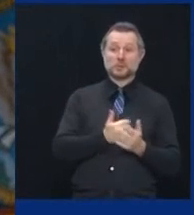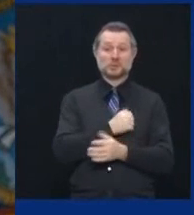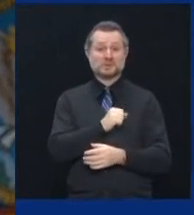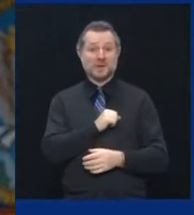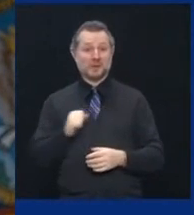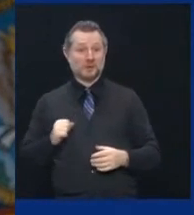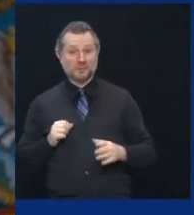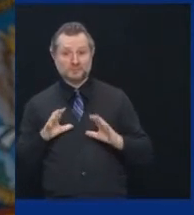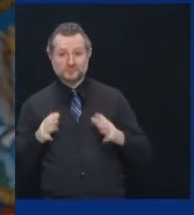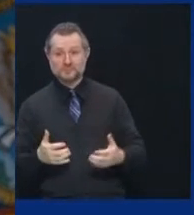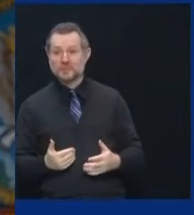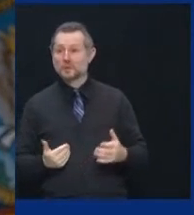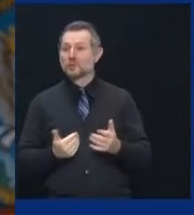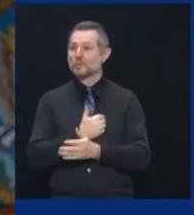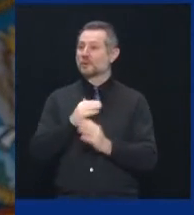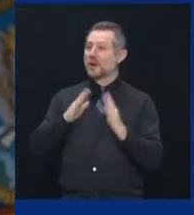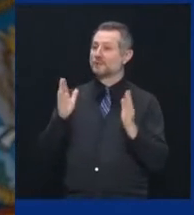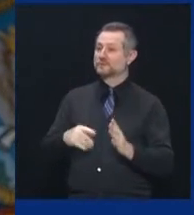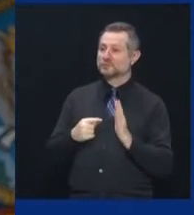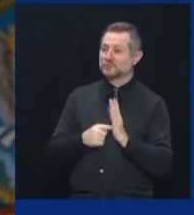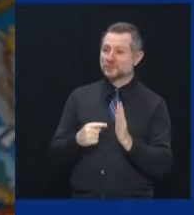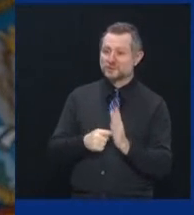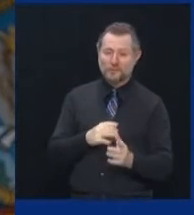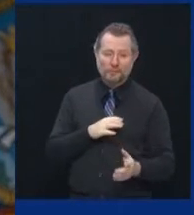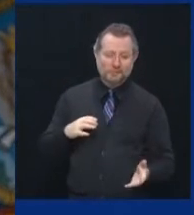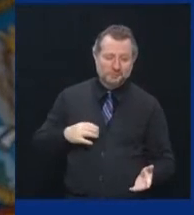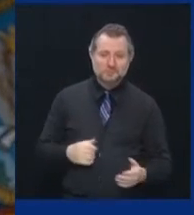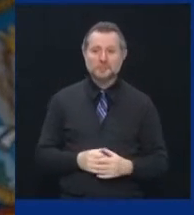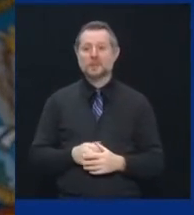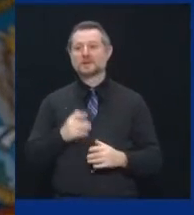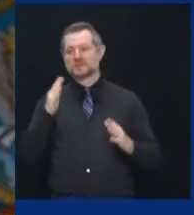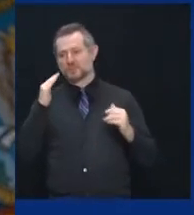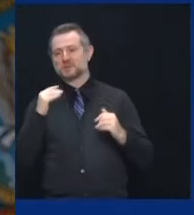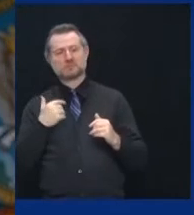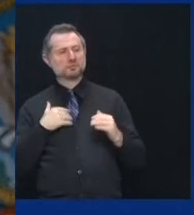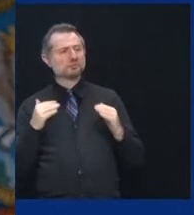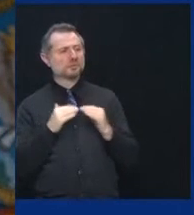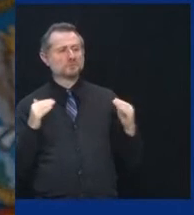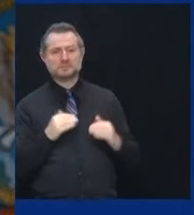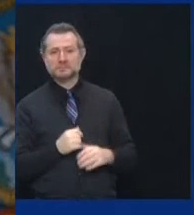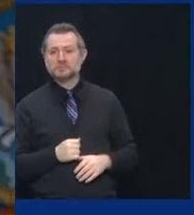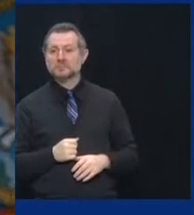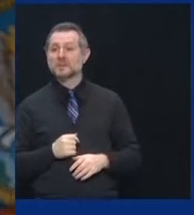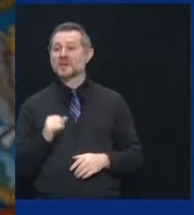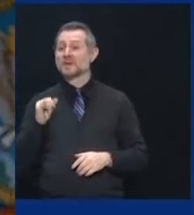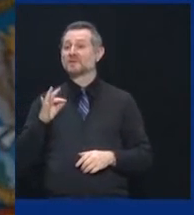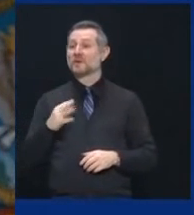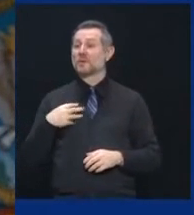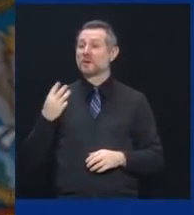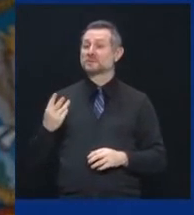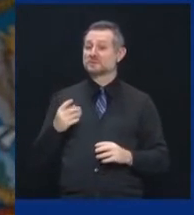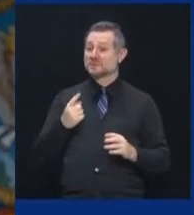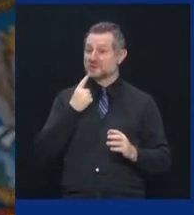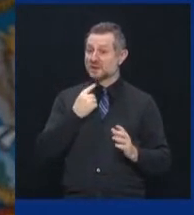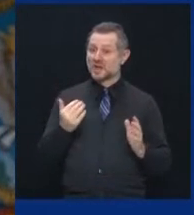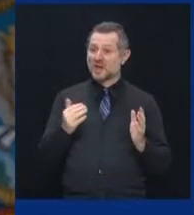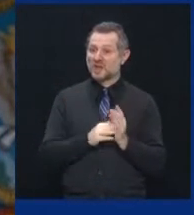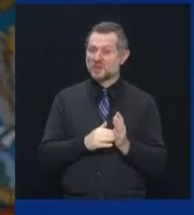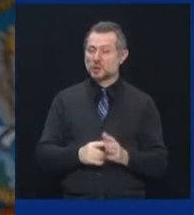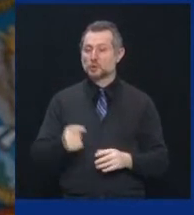members, I believe they will do justice. If Washington does tell New York to effectively drop dead once